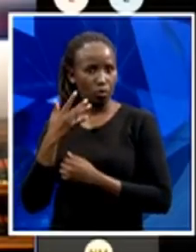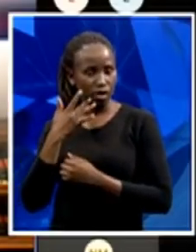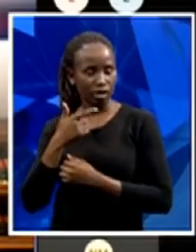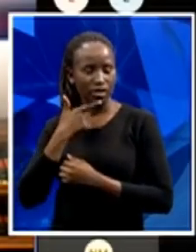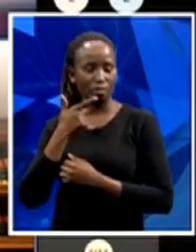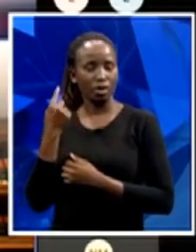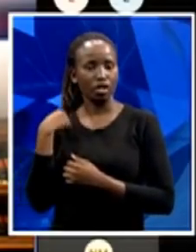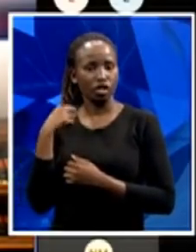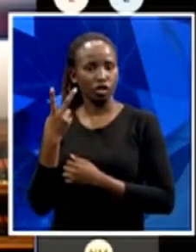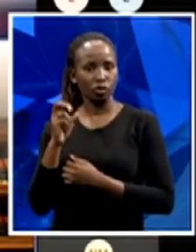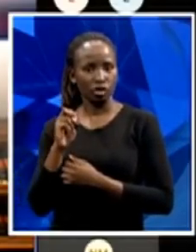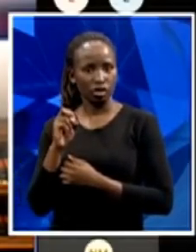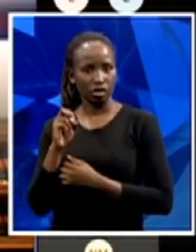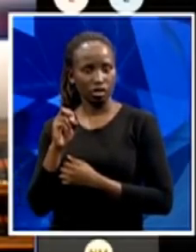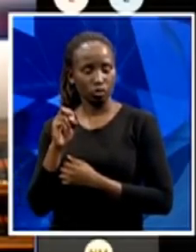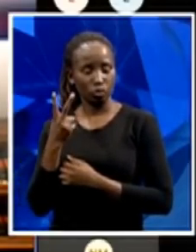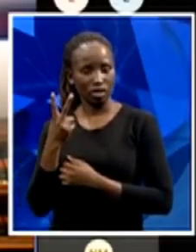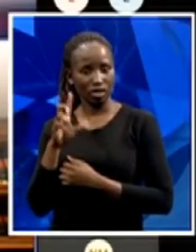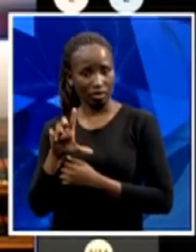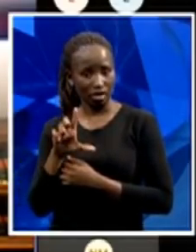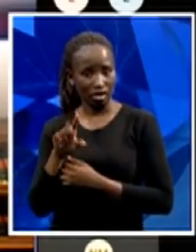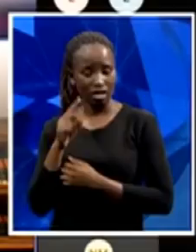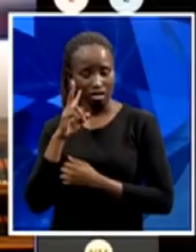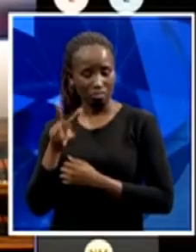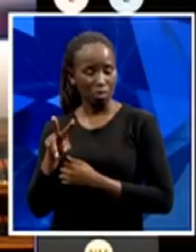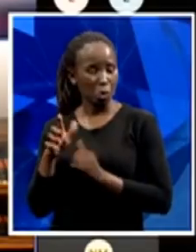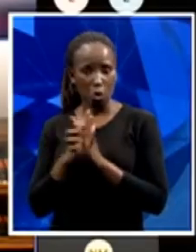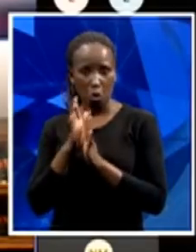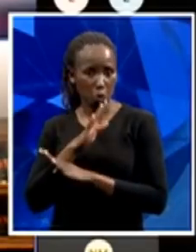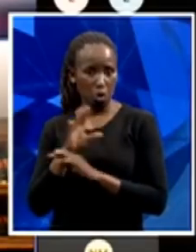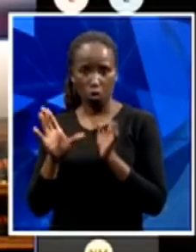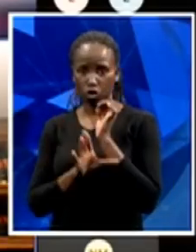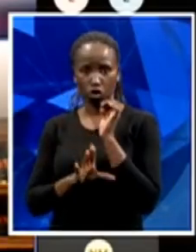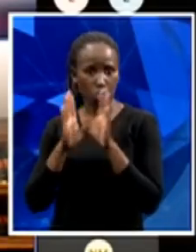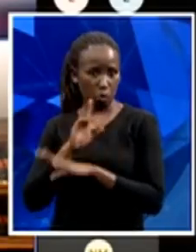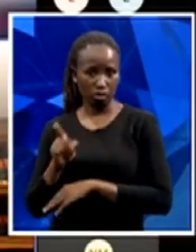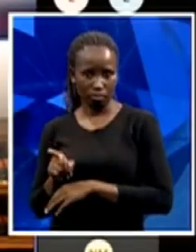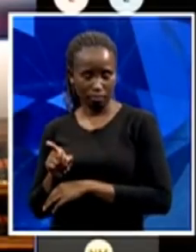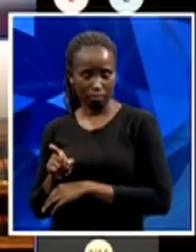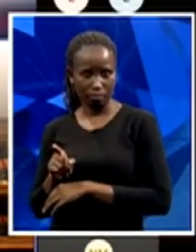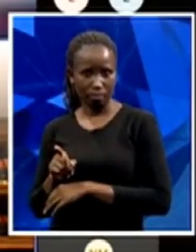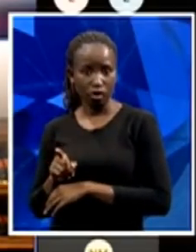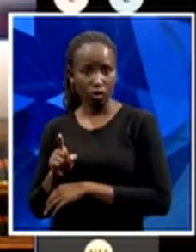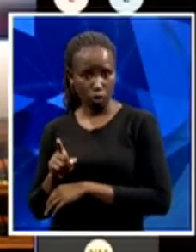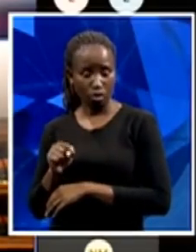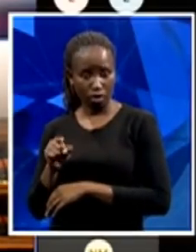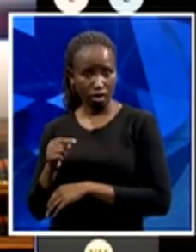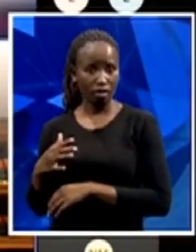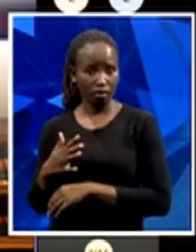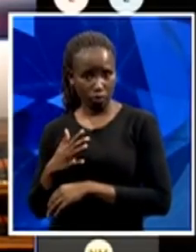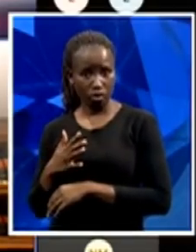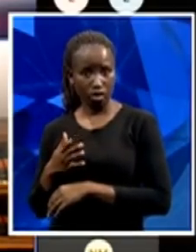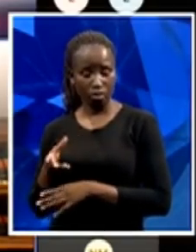unconstitutional and unlawful, and they also seek in order to have all decisions of the NEC or